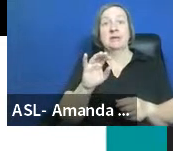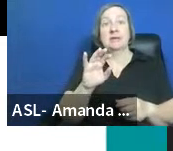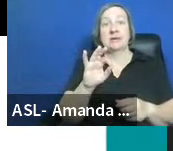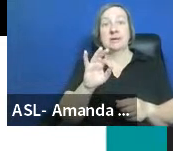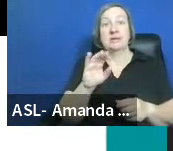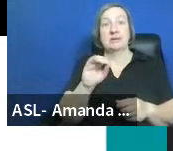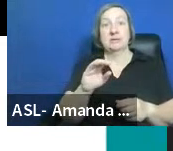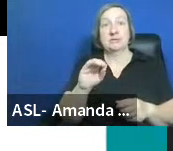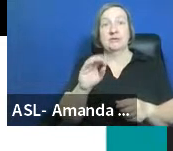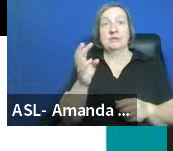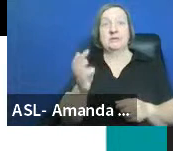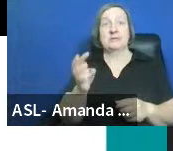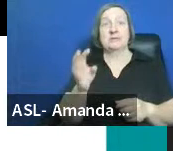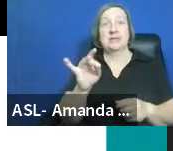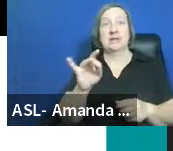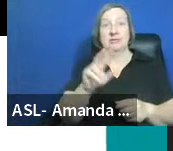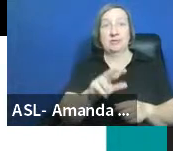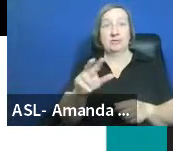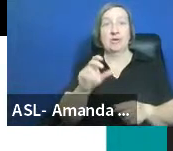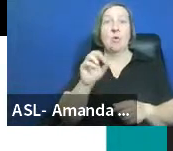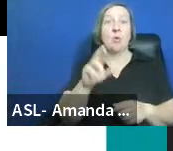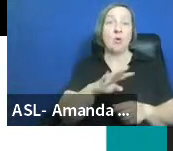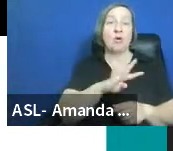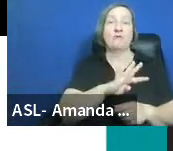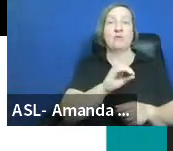1-669-900-6833 or